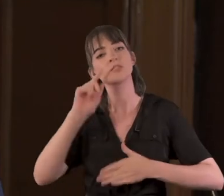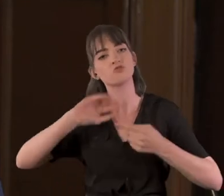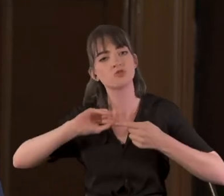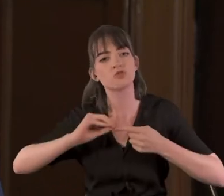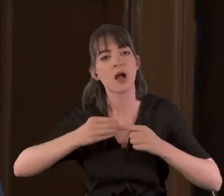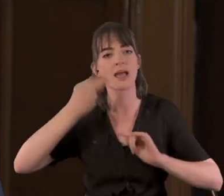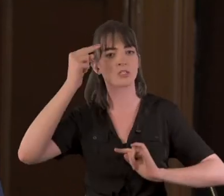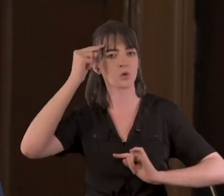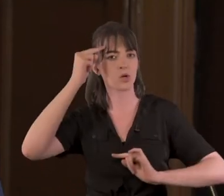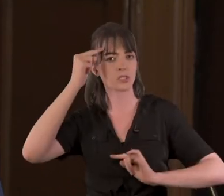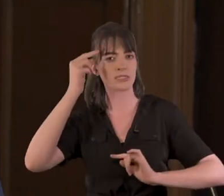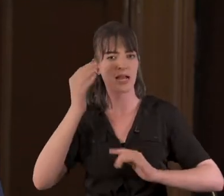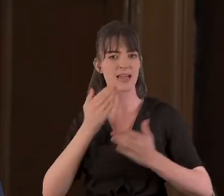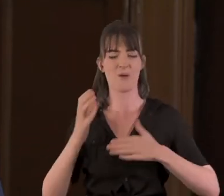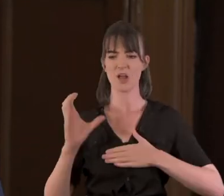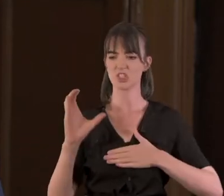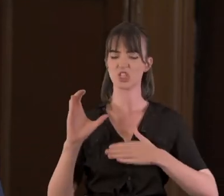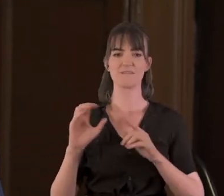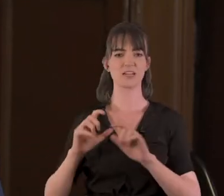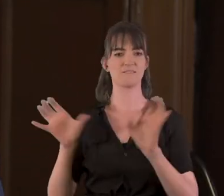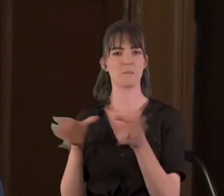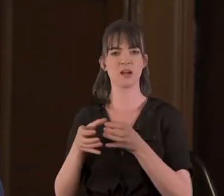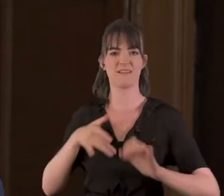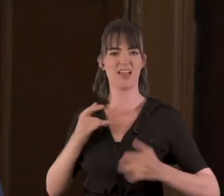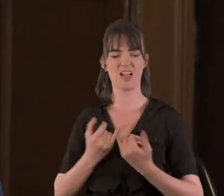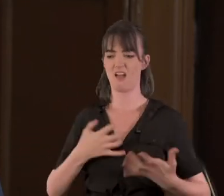of indignation that the Conservative Party felt about this.